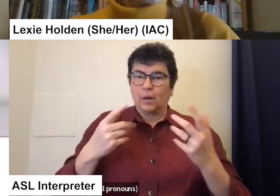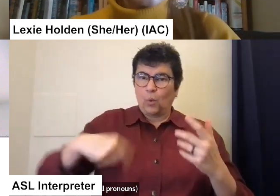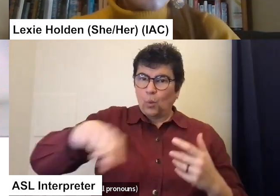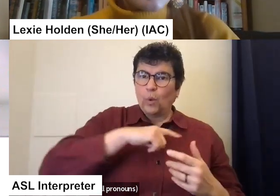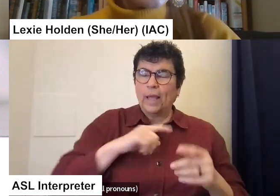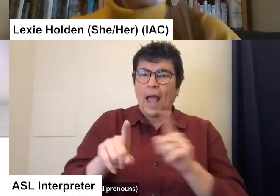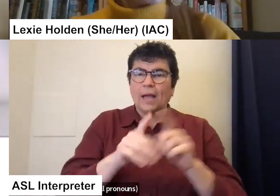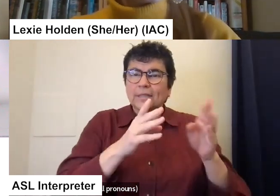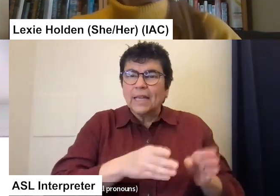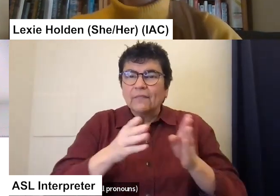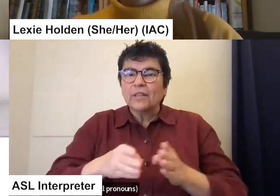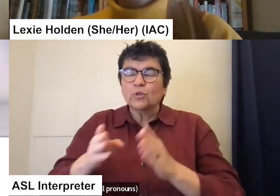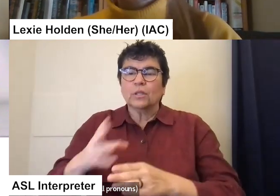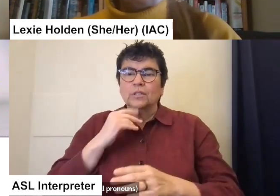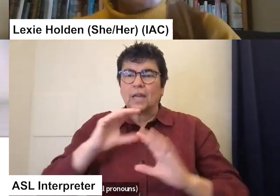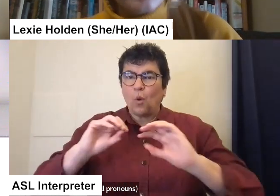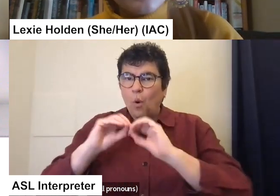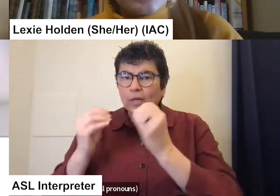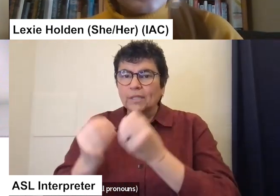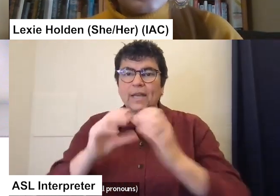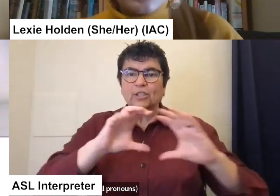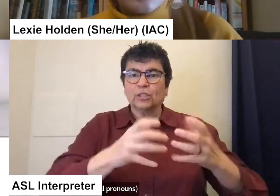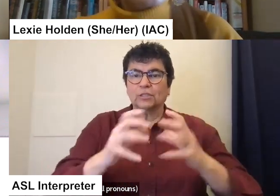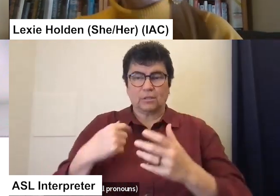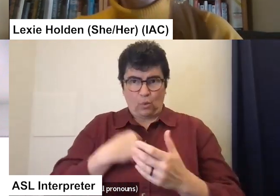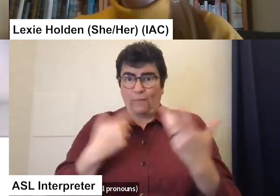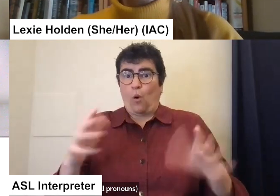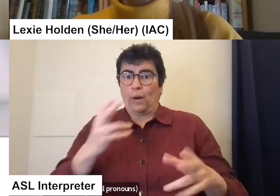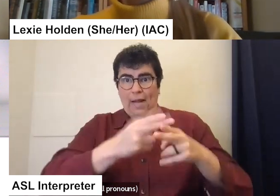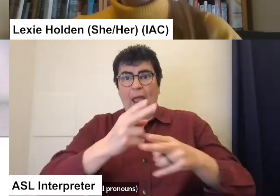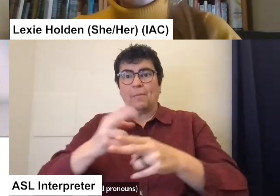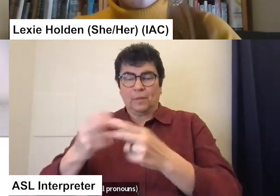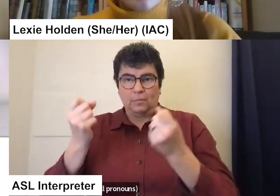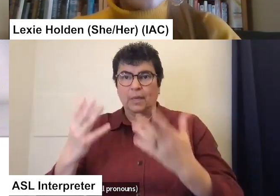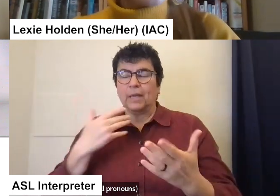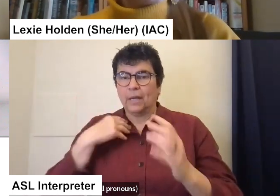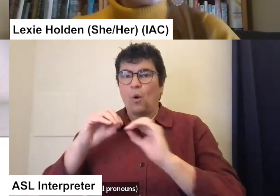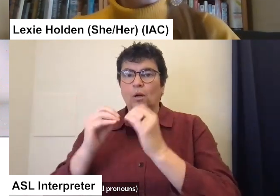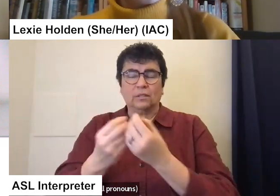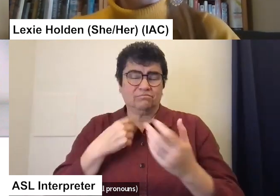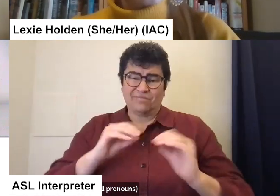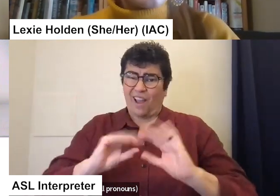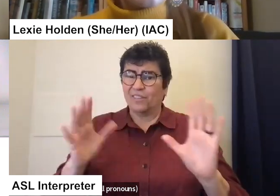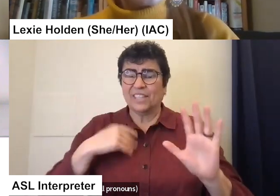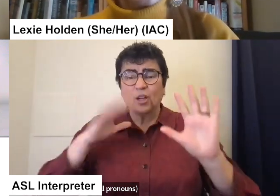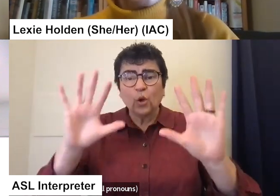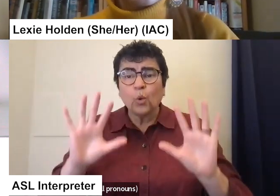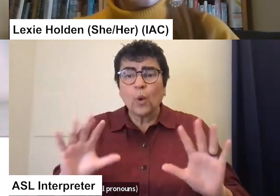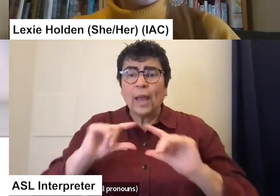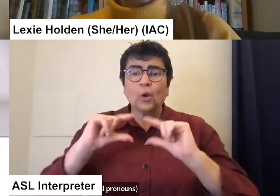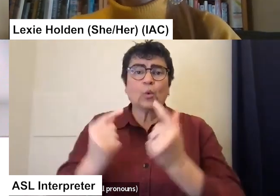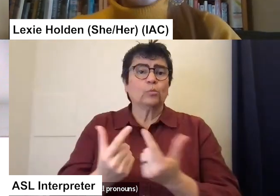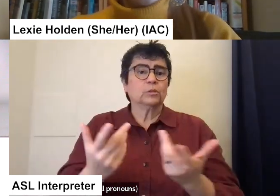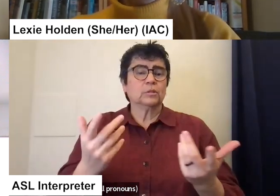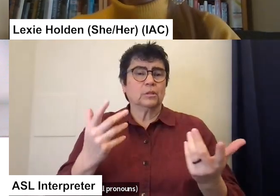and for organizations and the organizations that we've named here today, obviously there's some great groups out here doing this work,